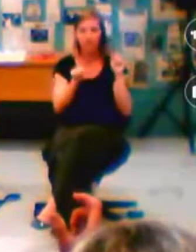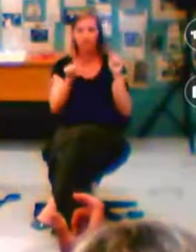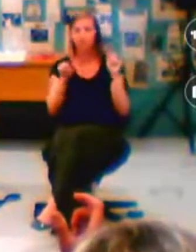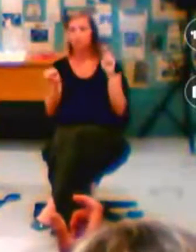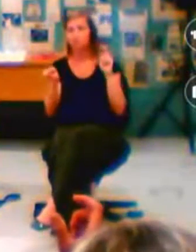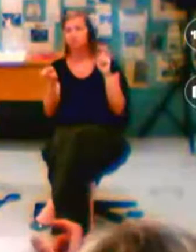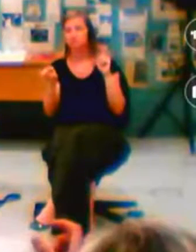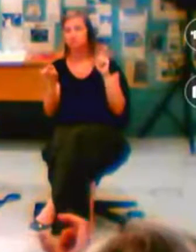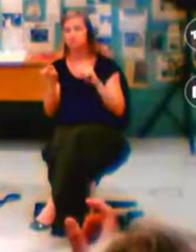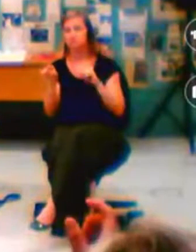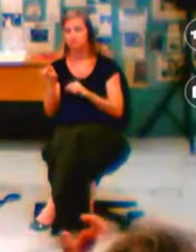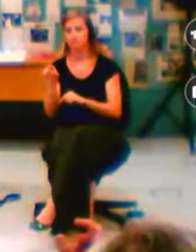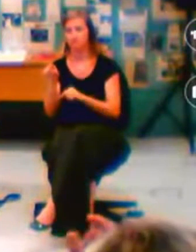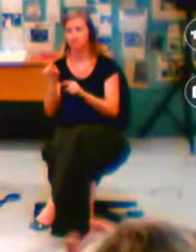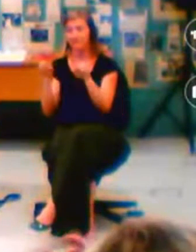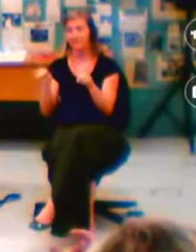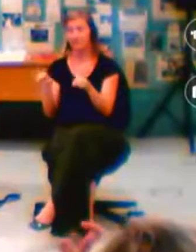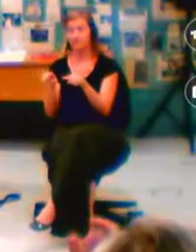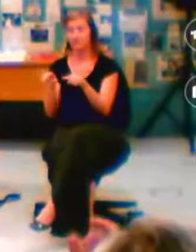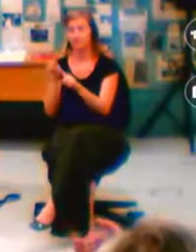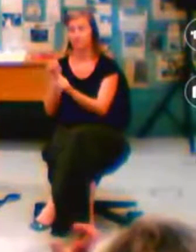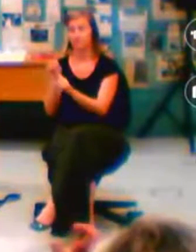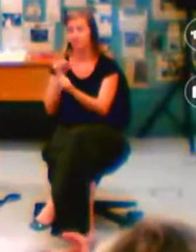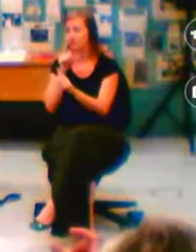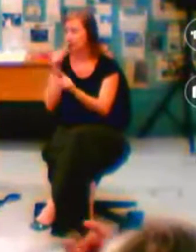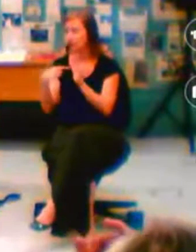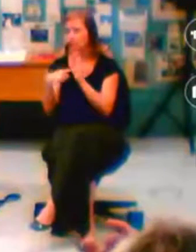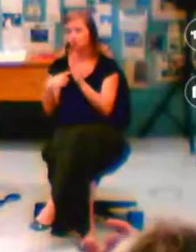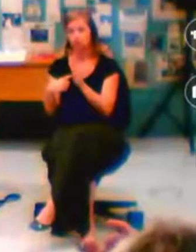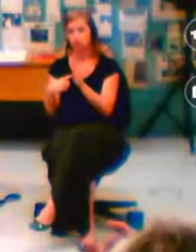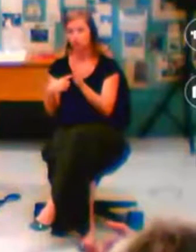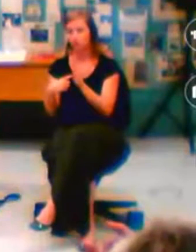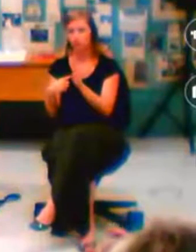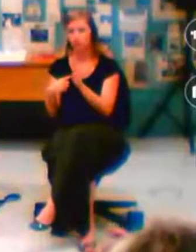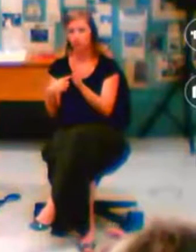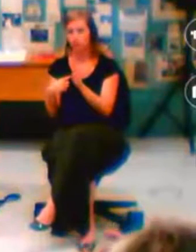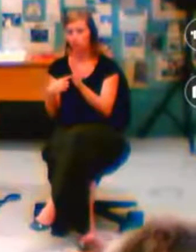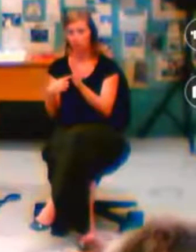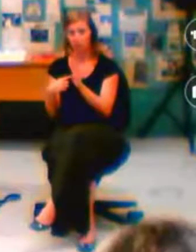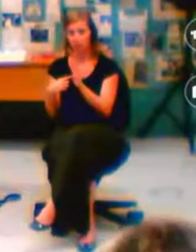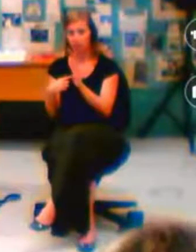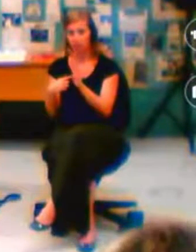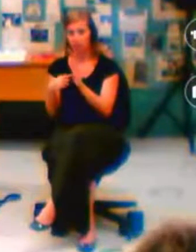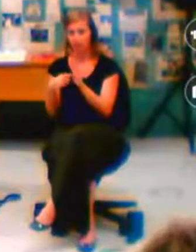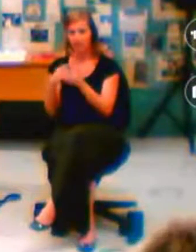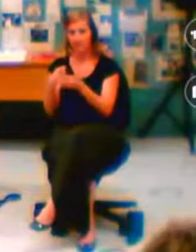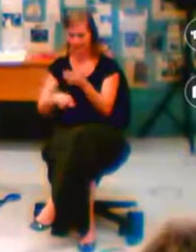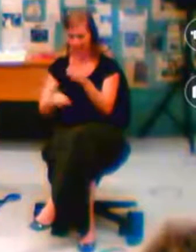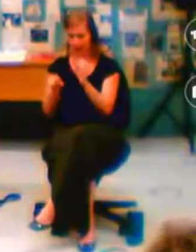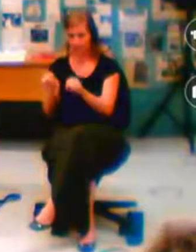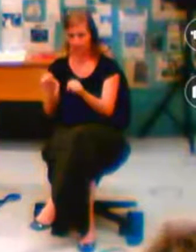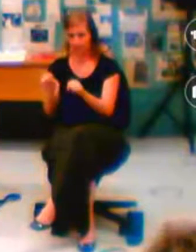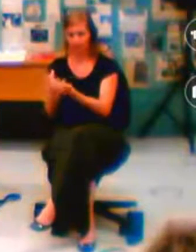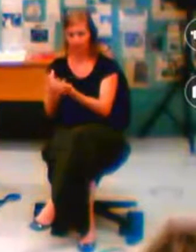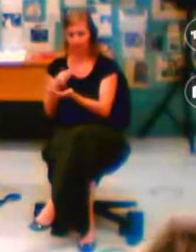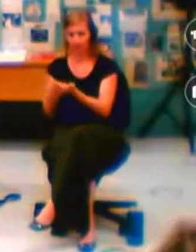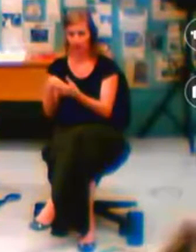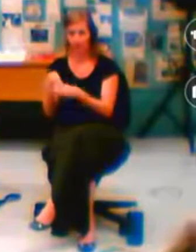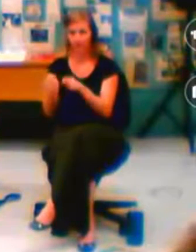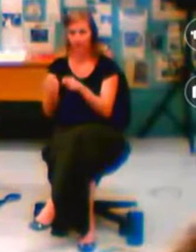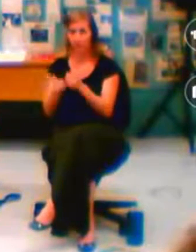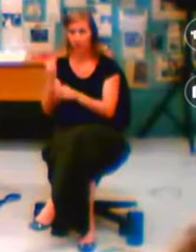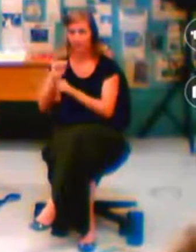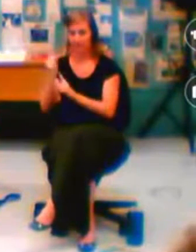up under W-2. They have Social Security income that shows their true income, but